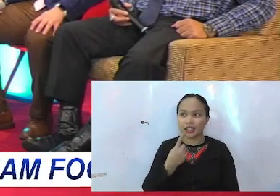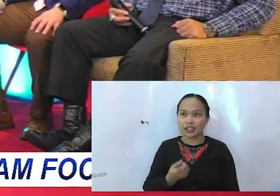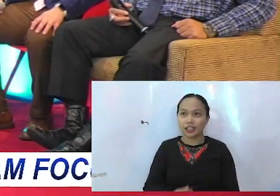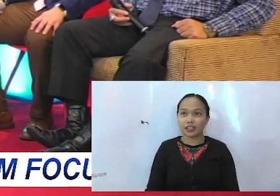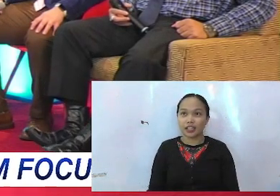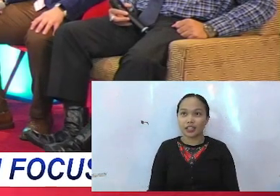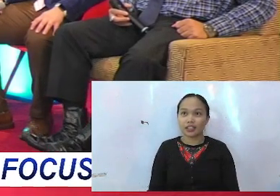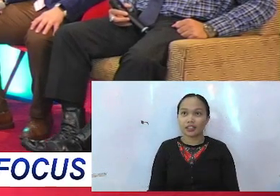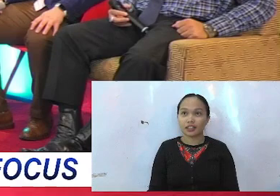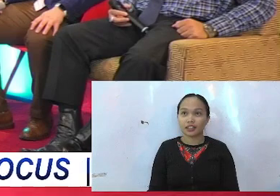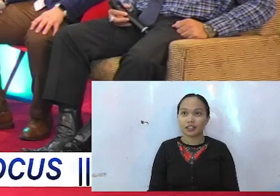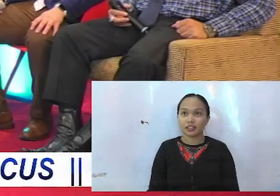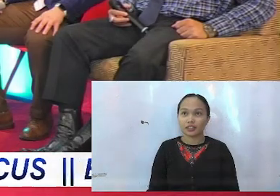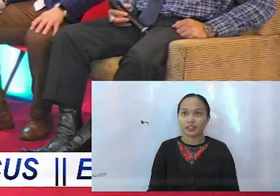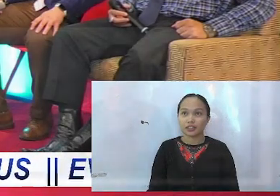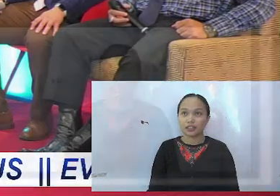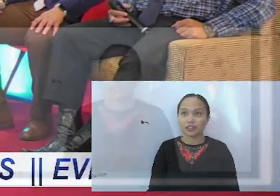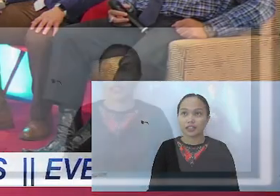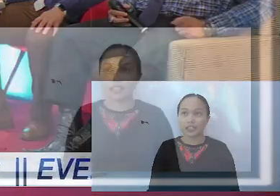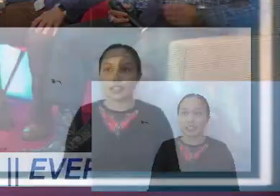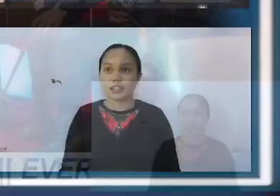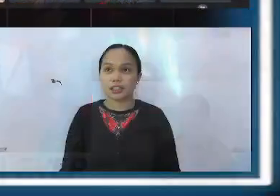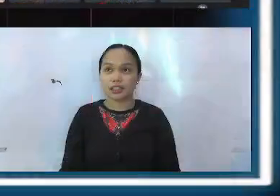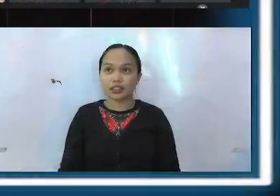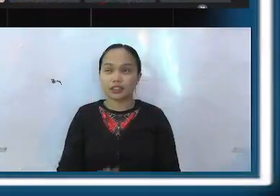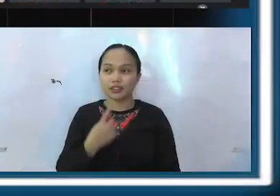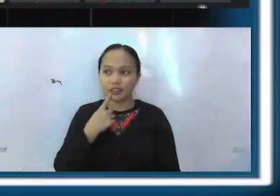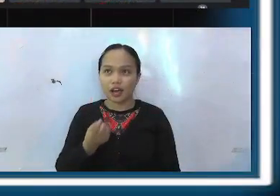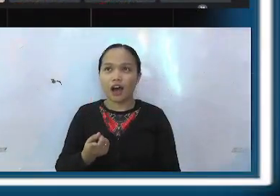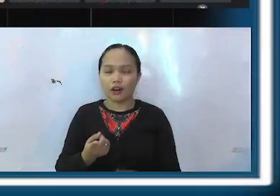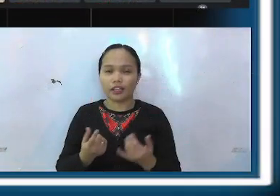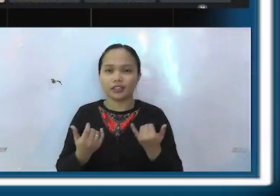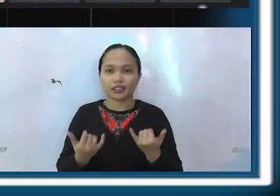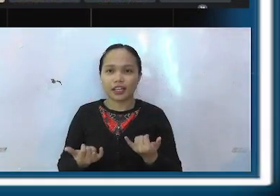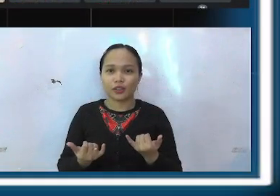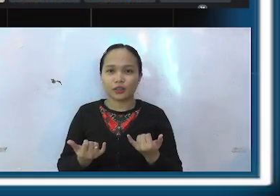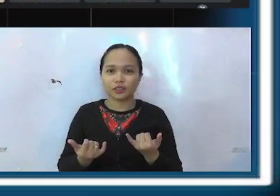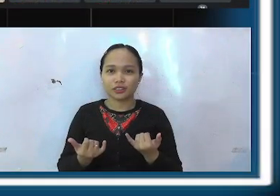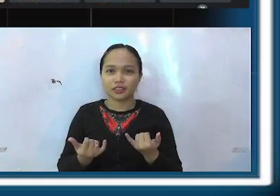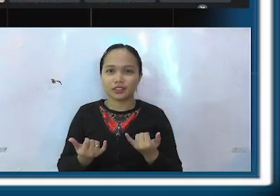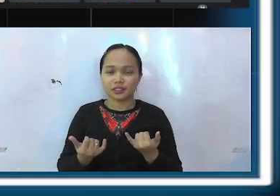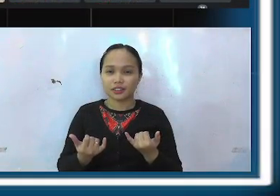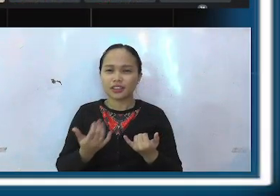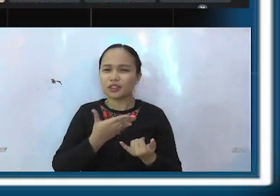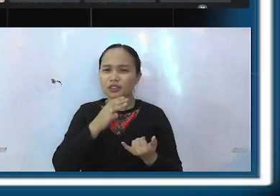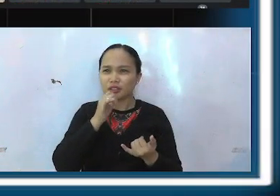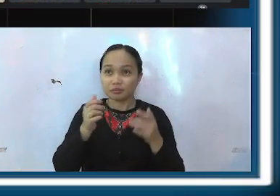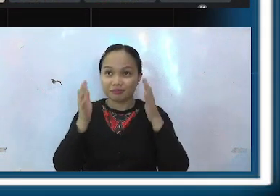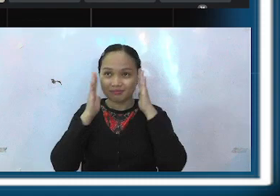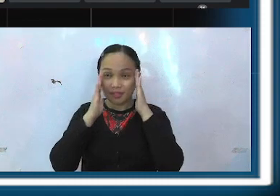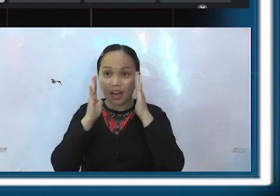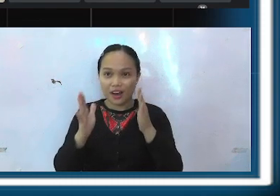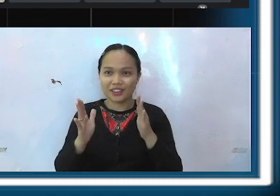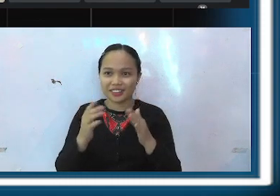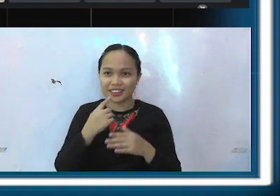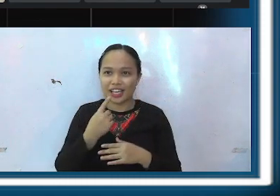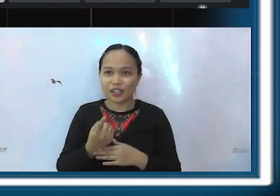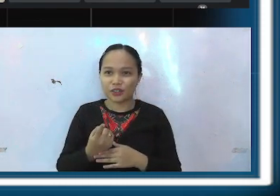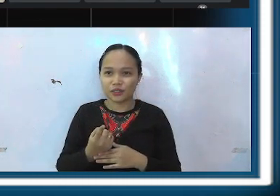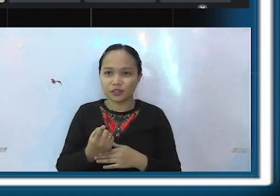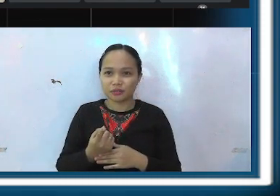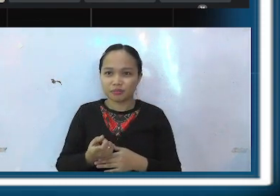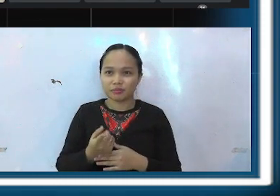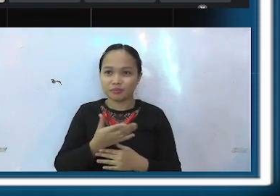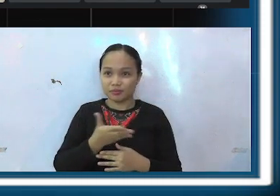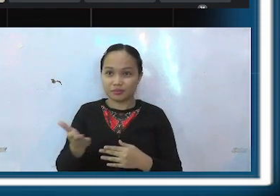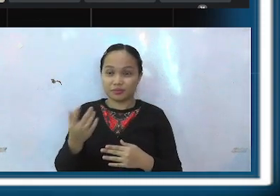mentioned a while ago. You know, we're always explaining it to them that you cannot look in the other direction and walk in another